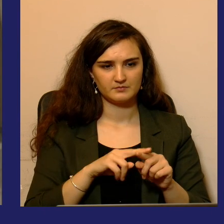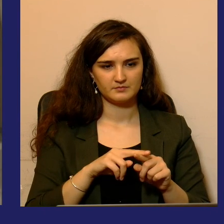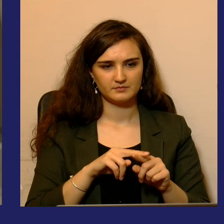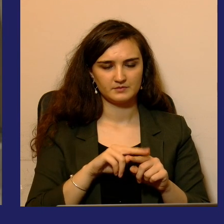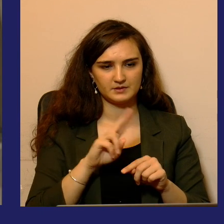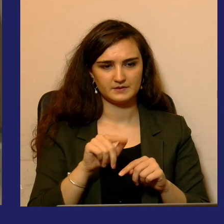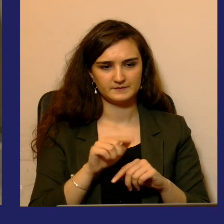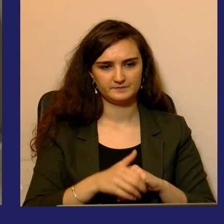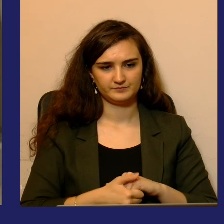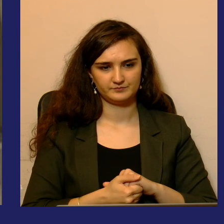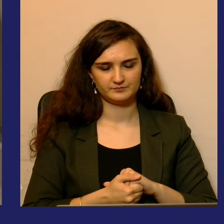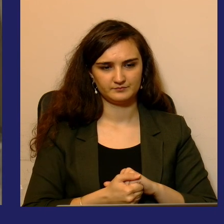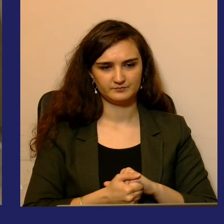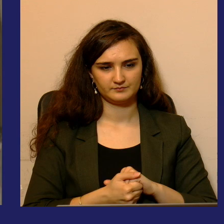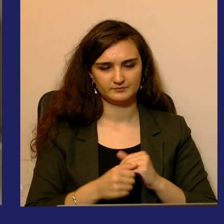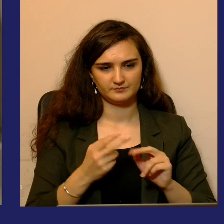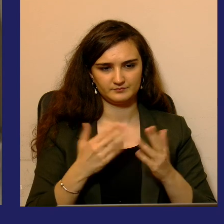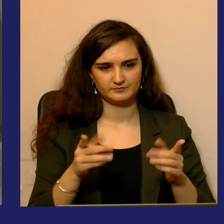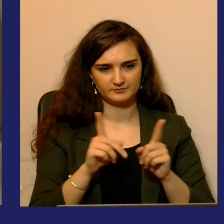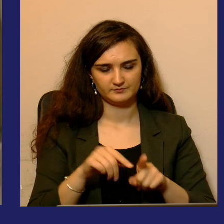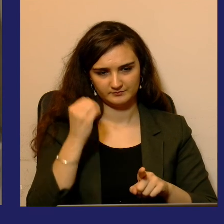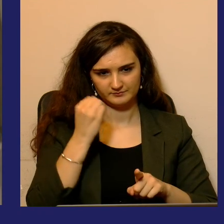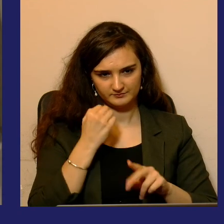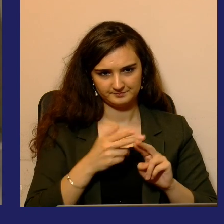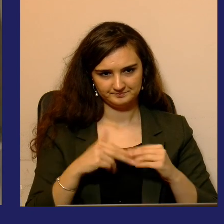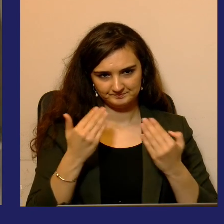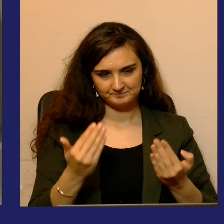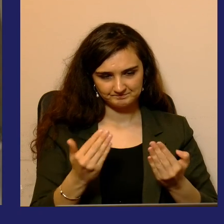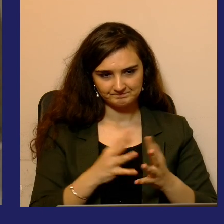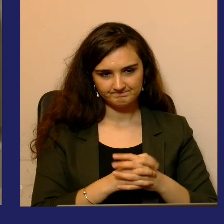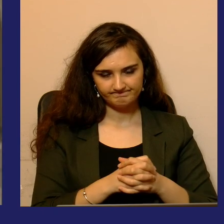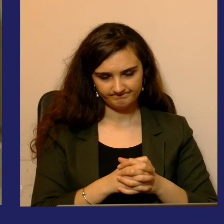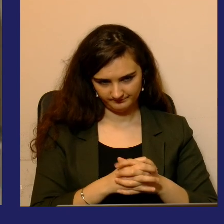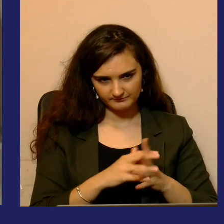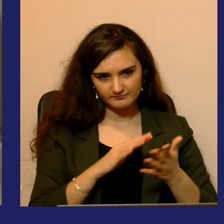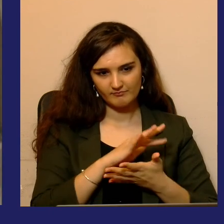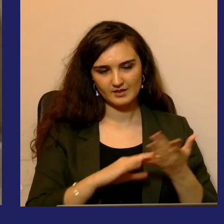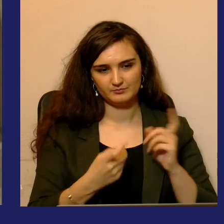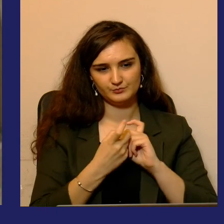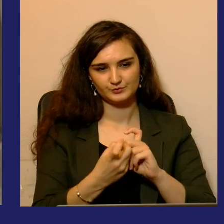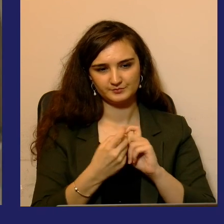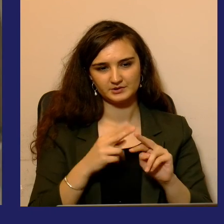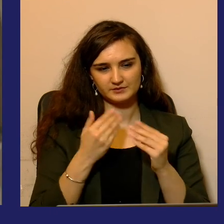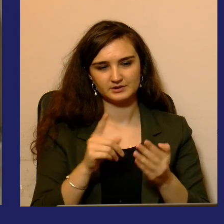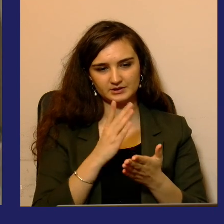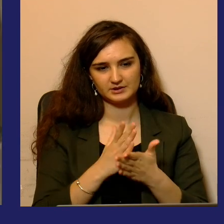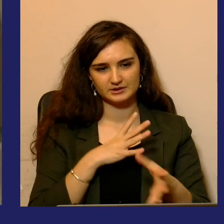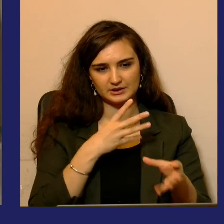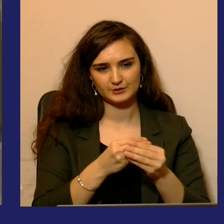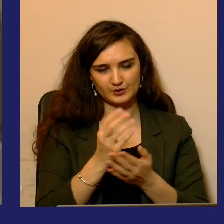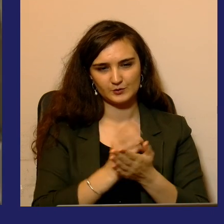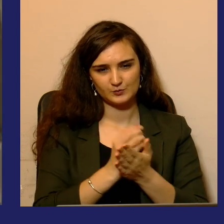fight for what is a common pool resource, which is the election, right? And the integrity of our elections and the integrity of our government.